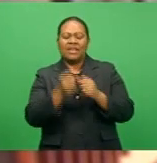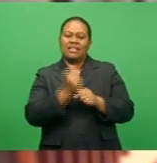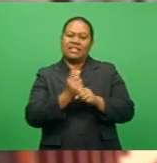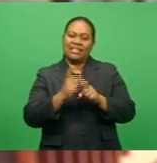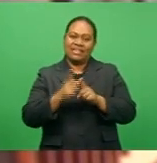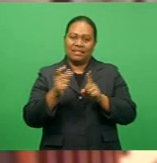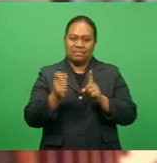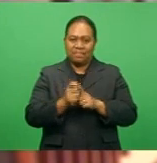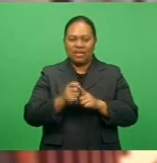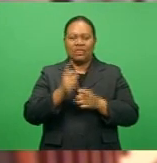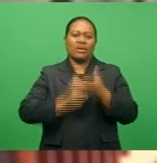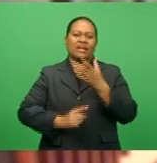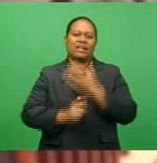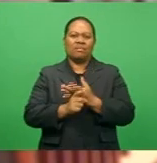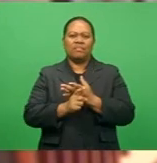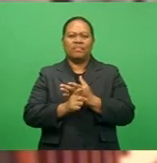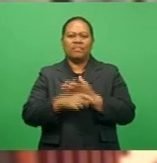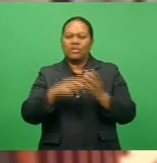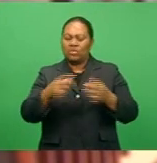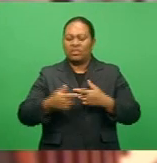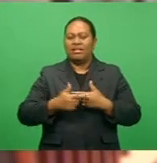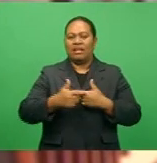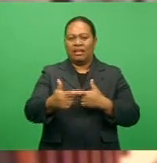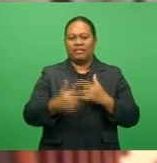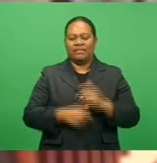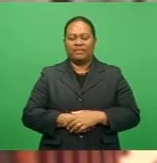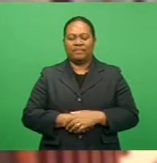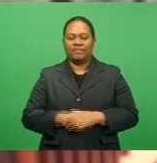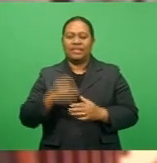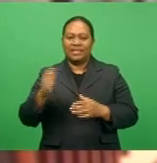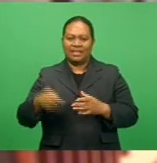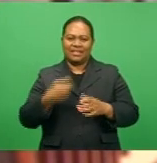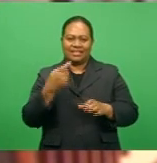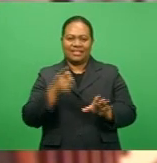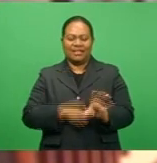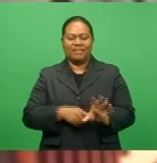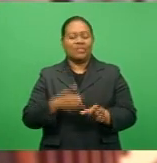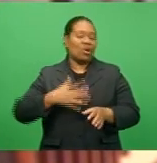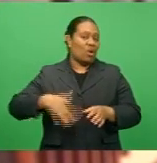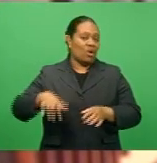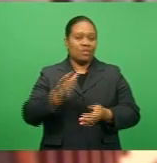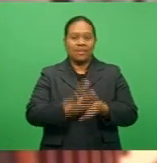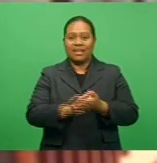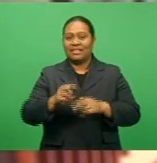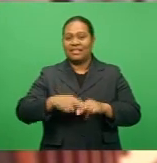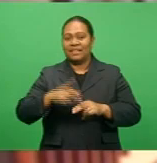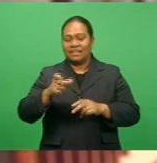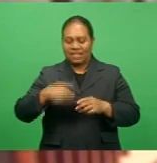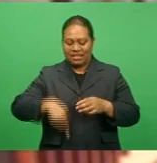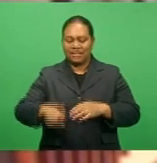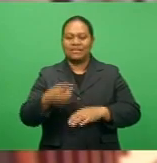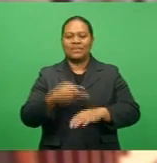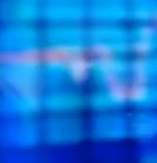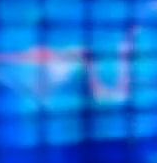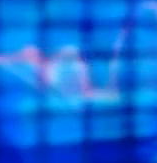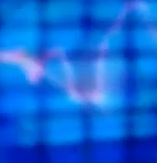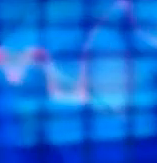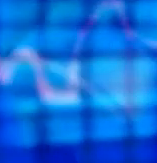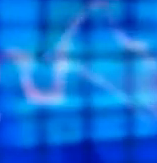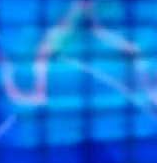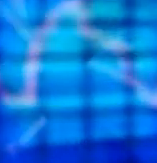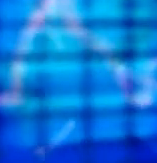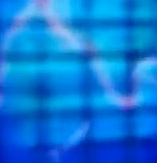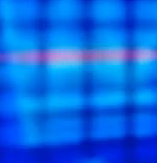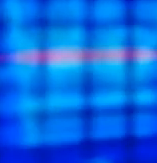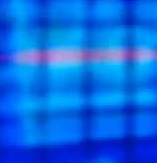to return to its pre-pandemic level till the end of next year. And that's all from HFC Bank for this week. Vinaka. Here